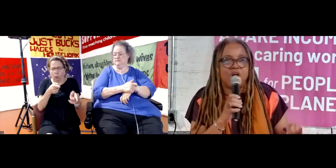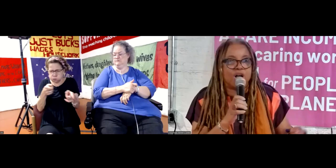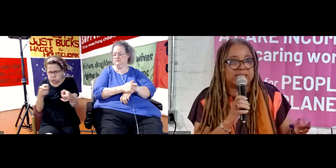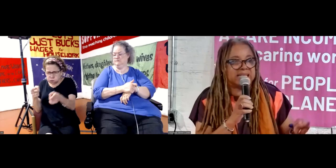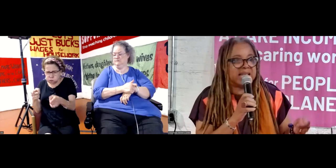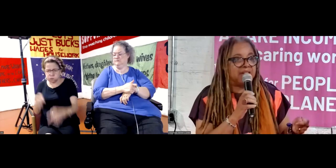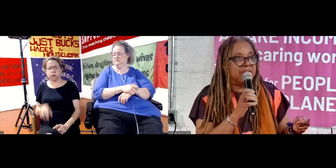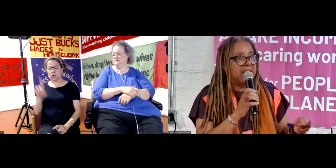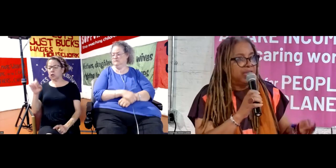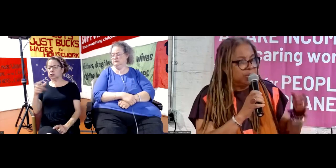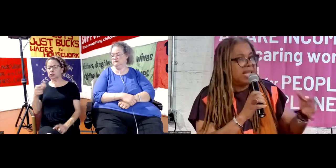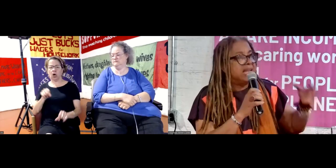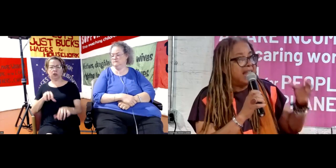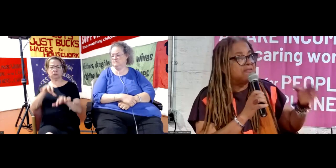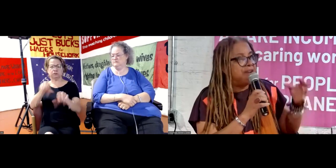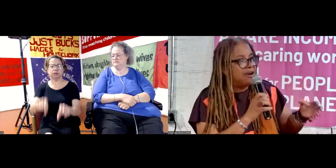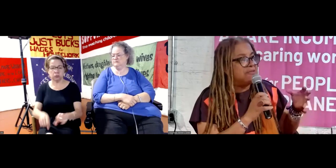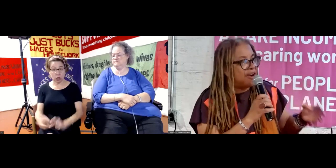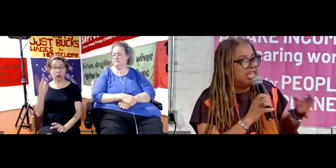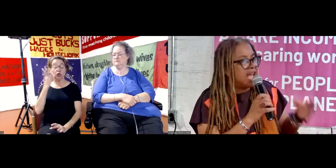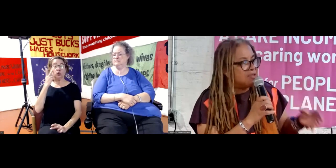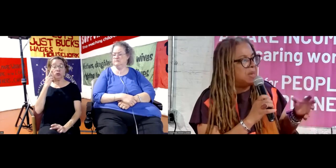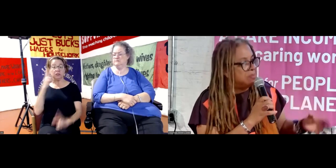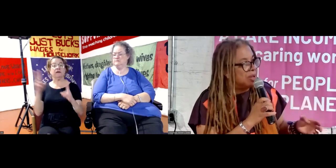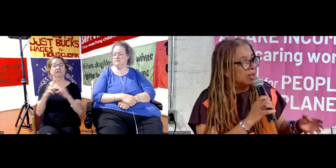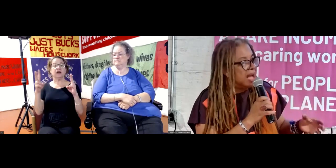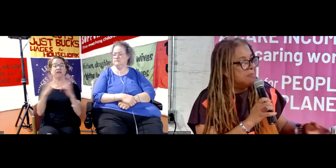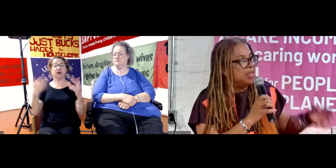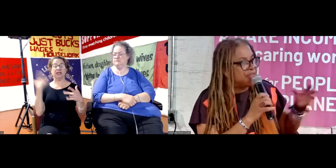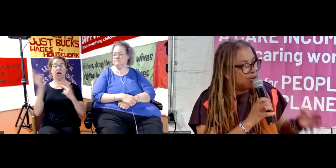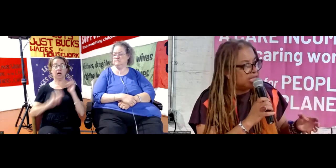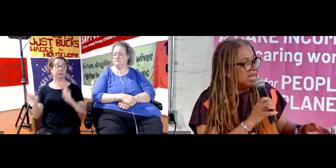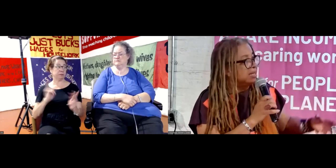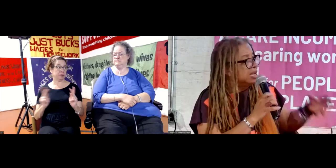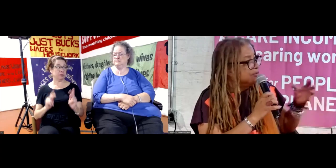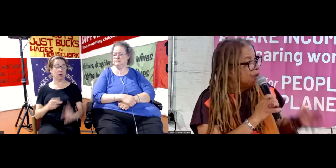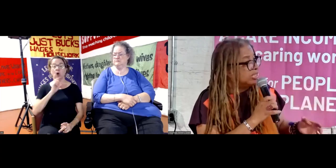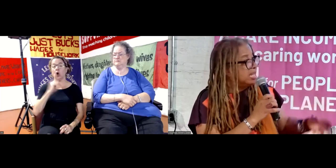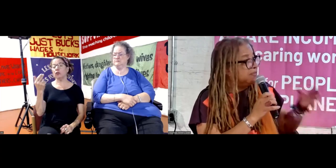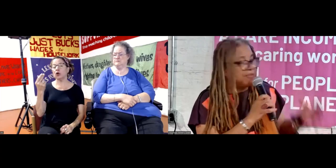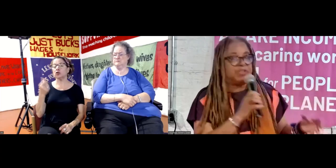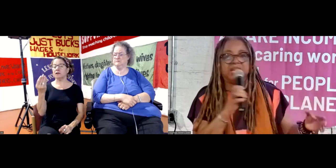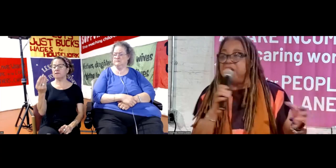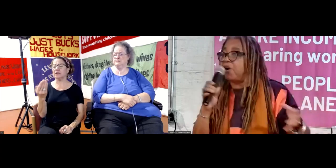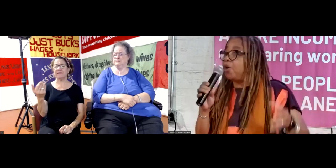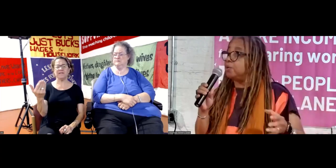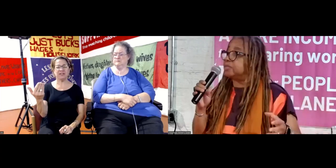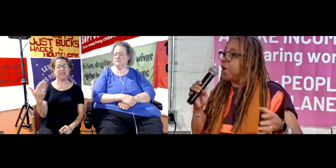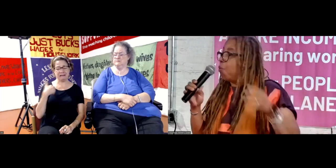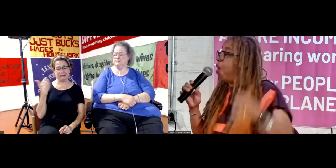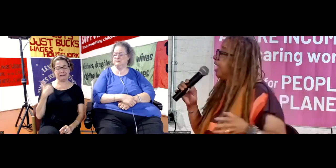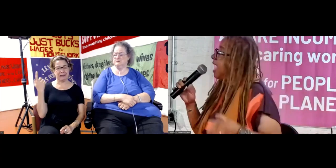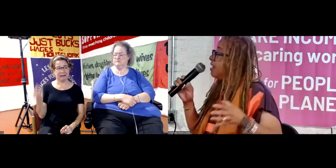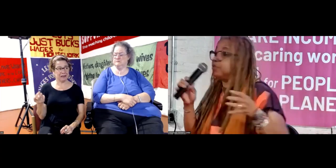by dogs, etc. You see a lot of very, very young people. I mean, 13, 14,